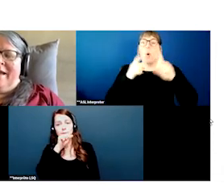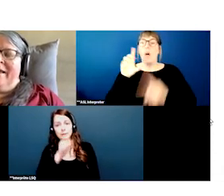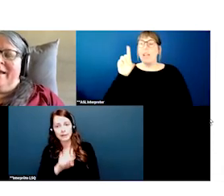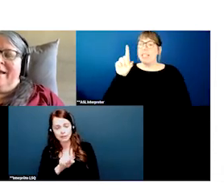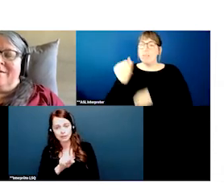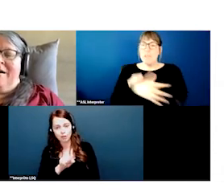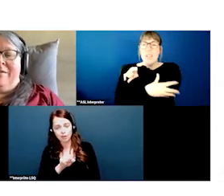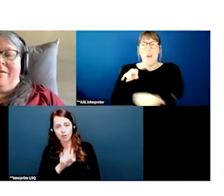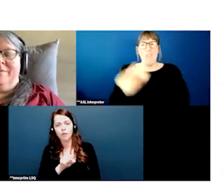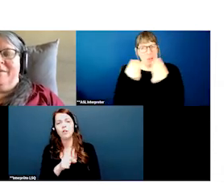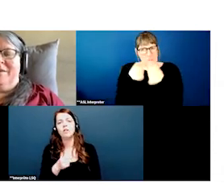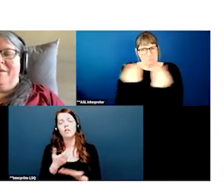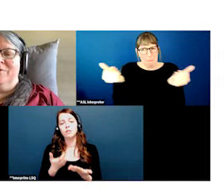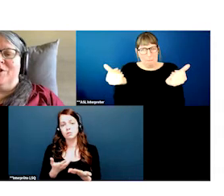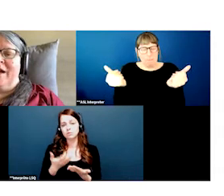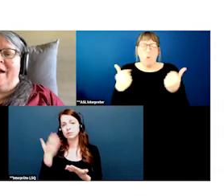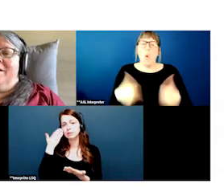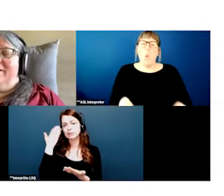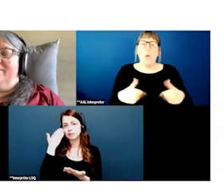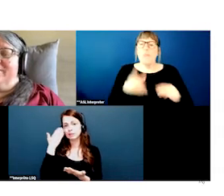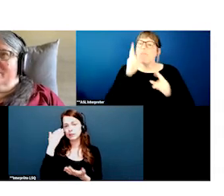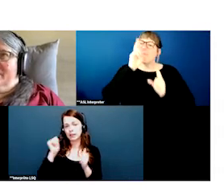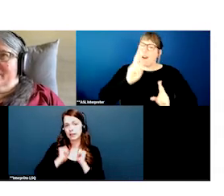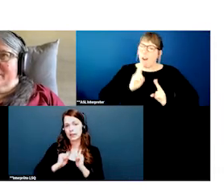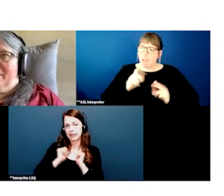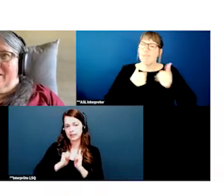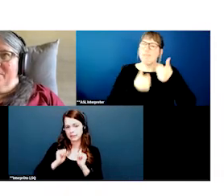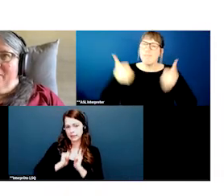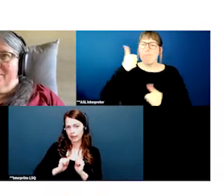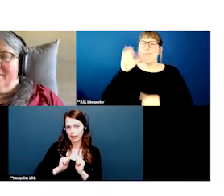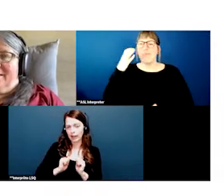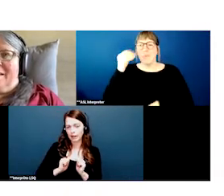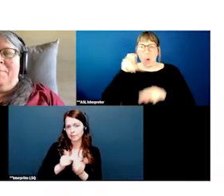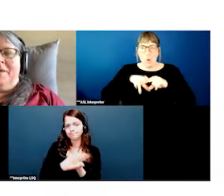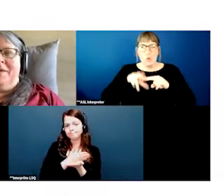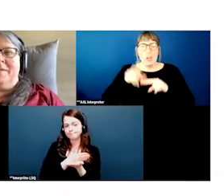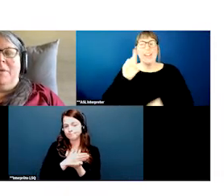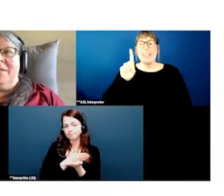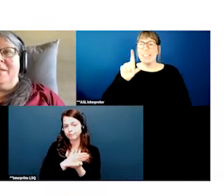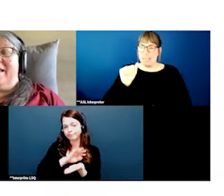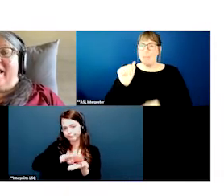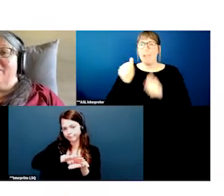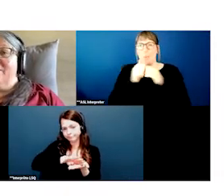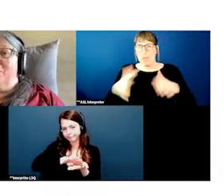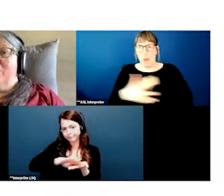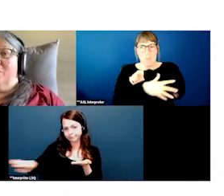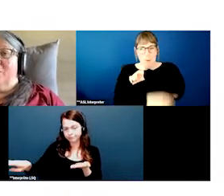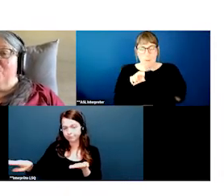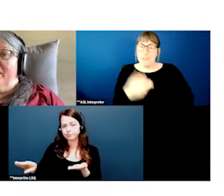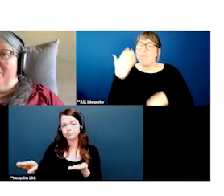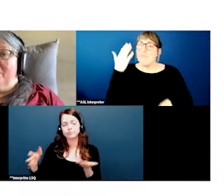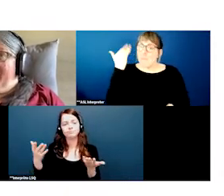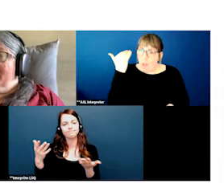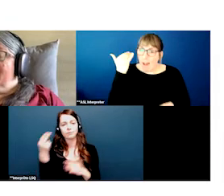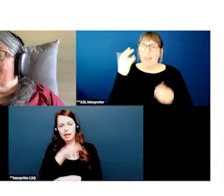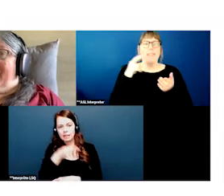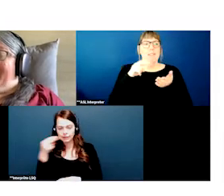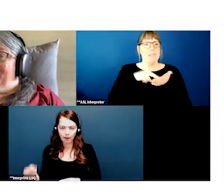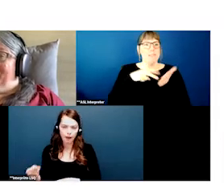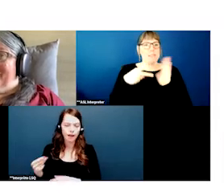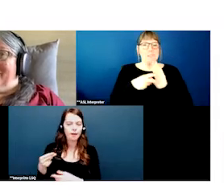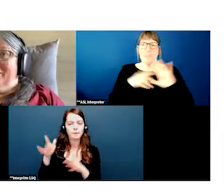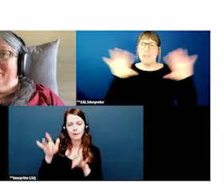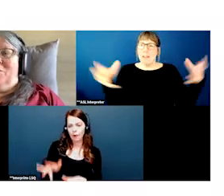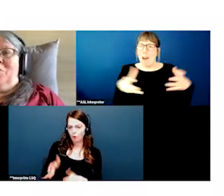disability poverty. And it is an honor to be the co-chair of Disability Without Poverty, because it means I get to work with brilliant minds